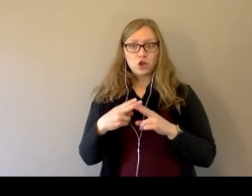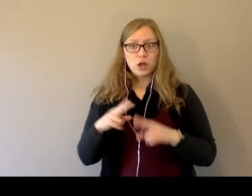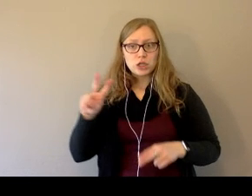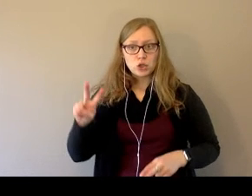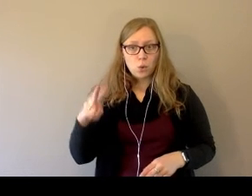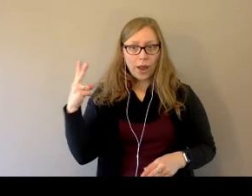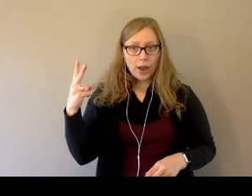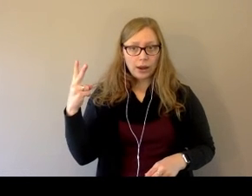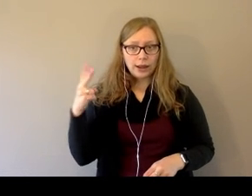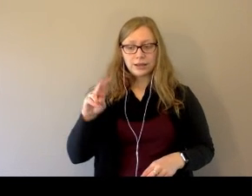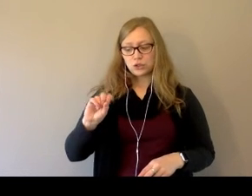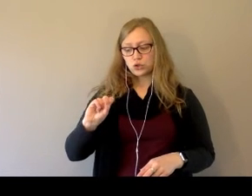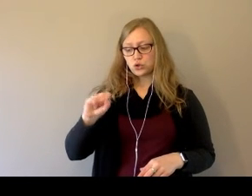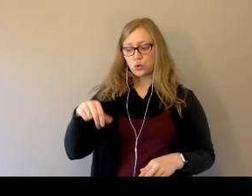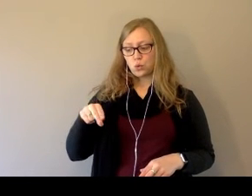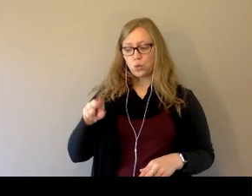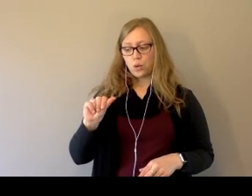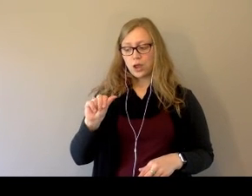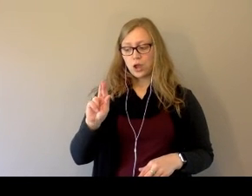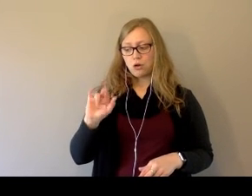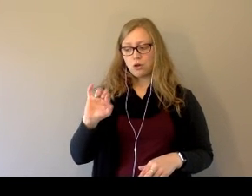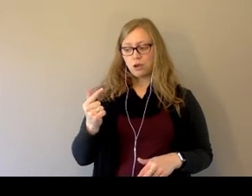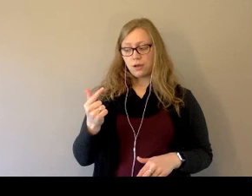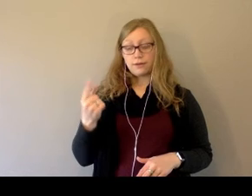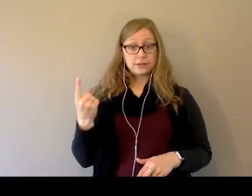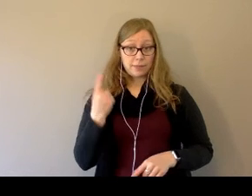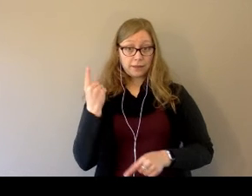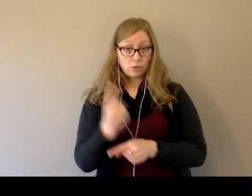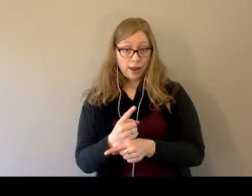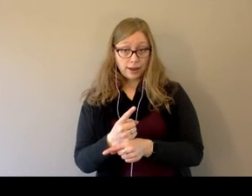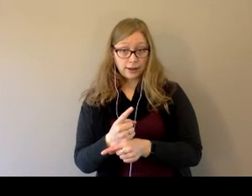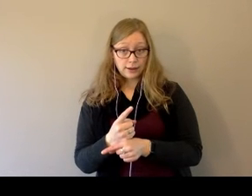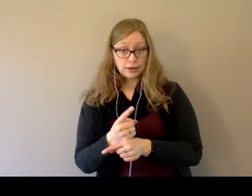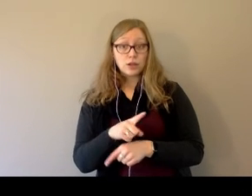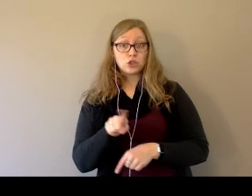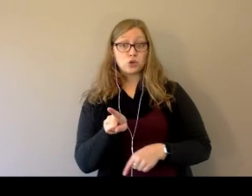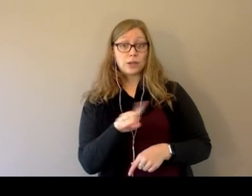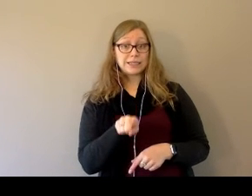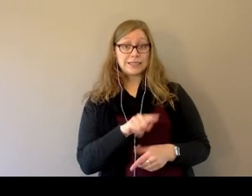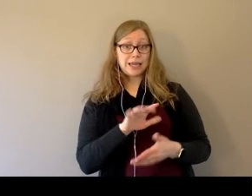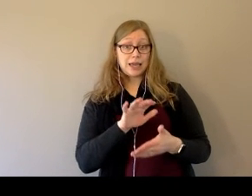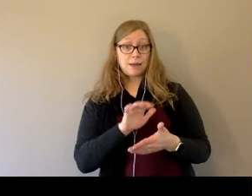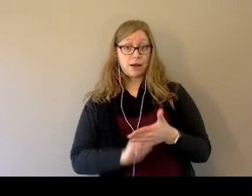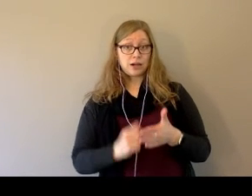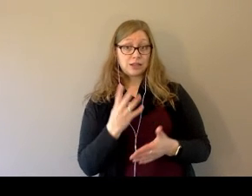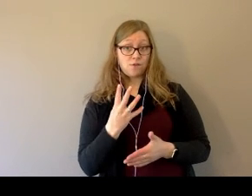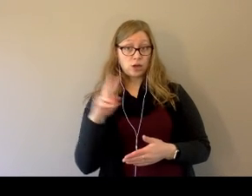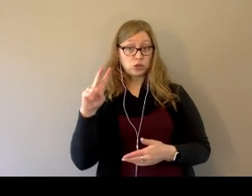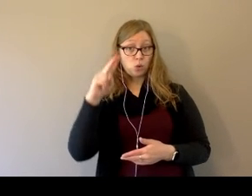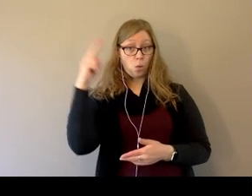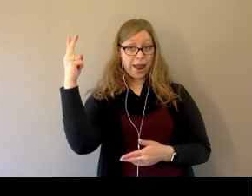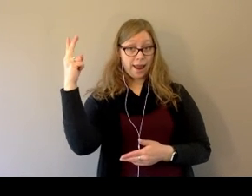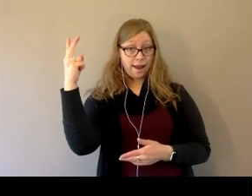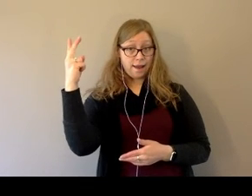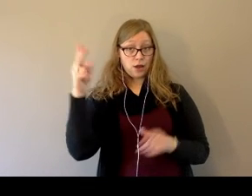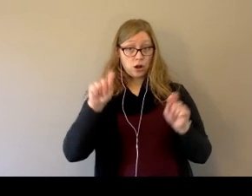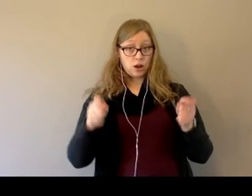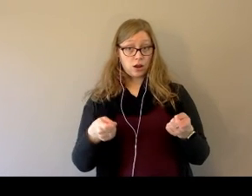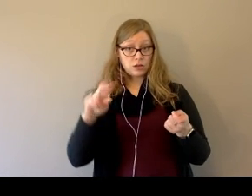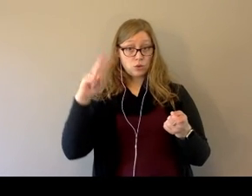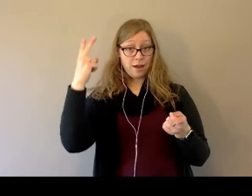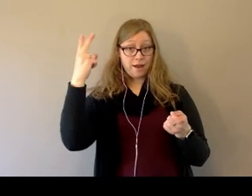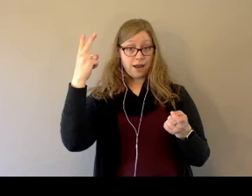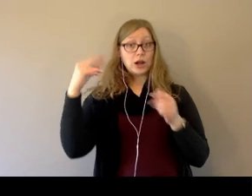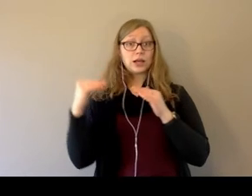squared equals 100. And we can take the square root to undo this idea that we're squaring